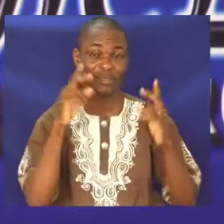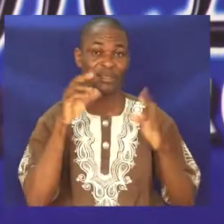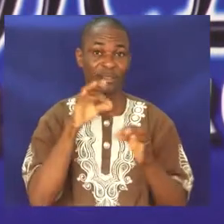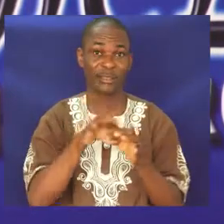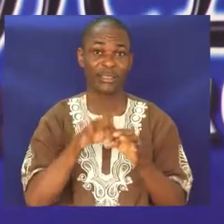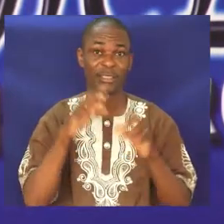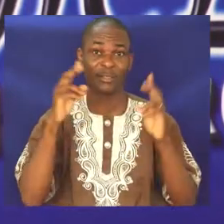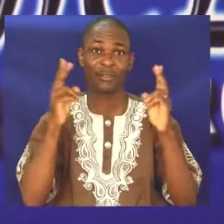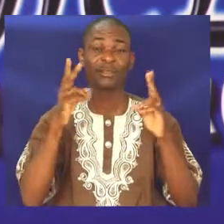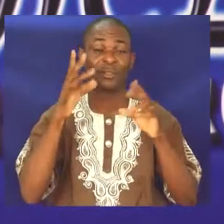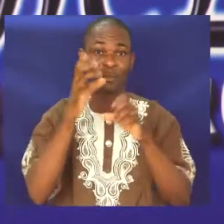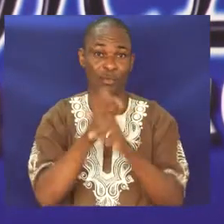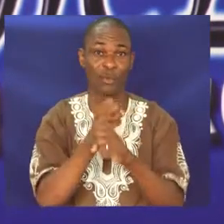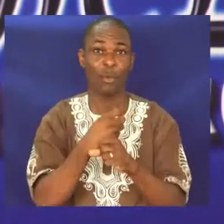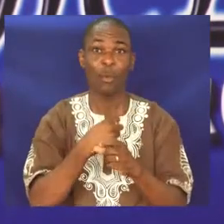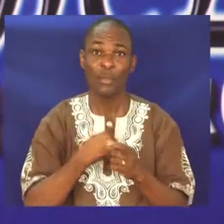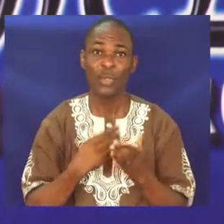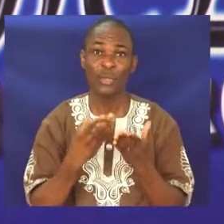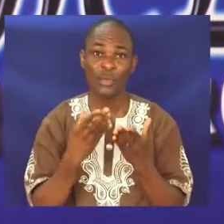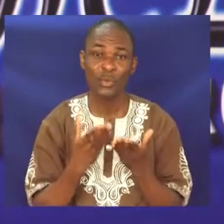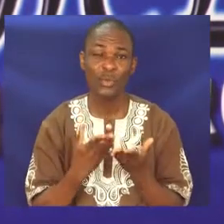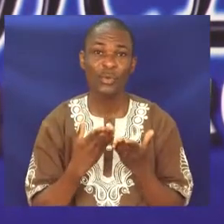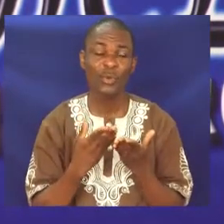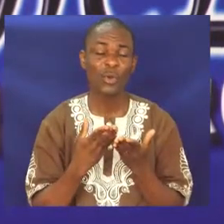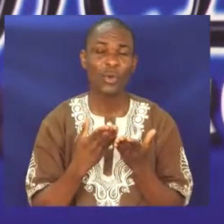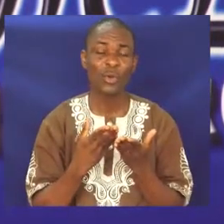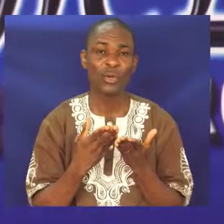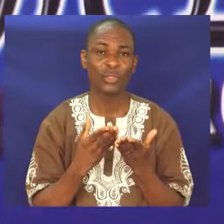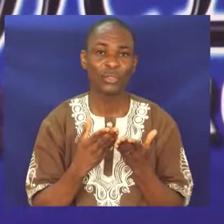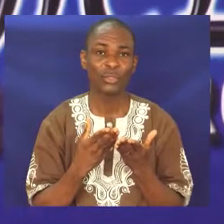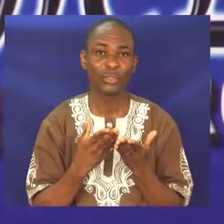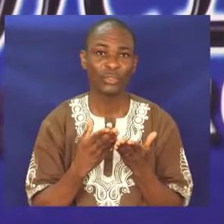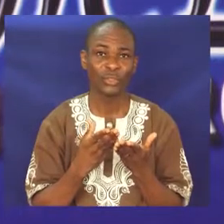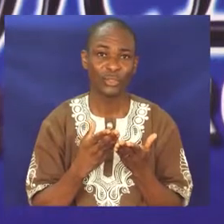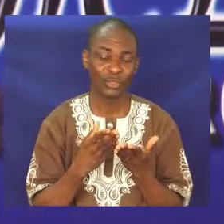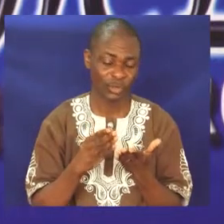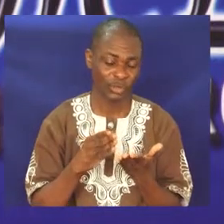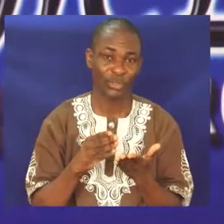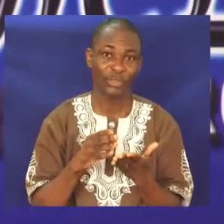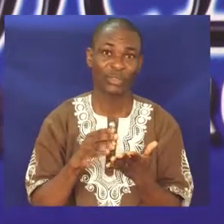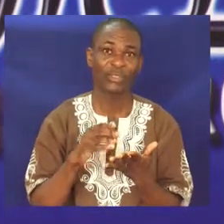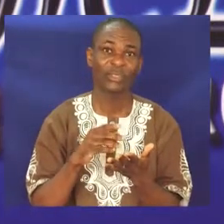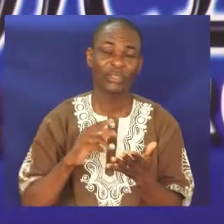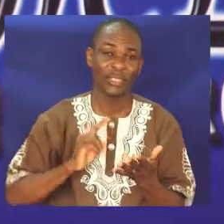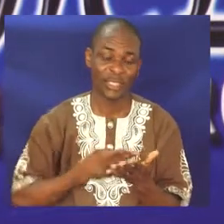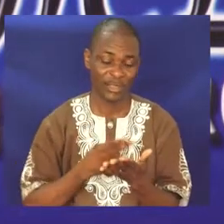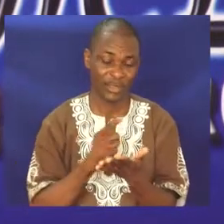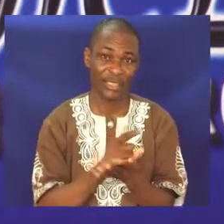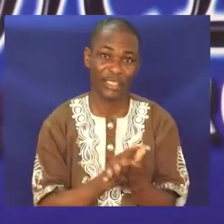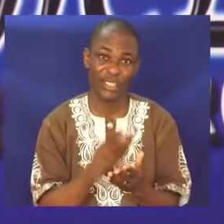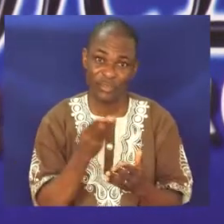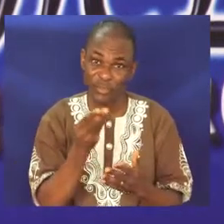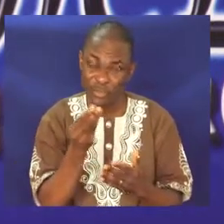ana mi yi bibi ba ku mienu bi e de aboawo ene me ewo yen ankasa nso ya brabom ai we